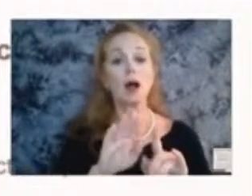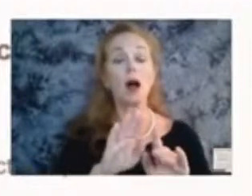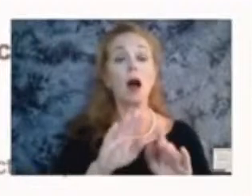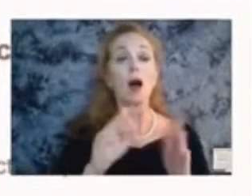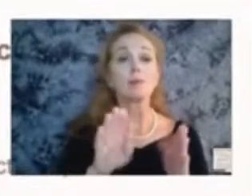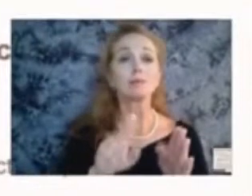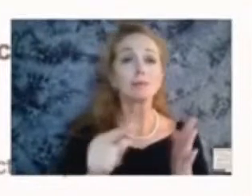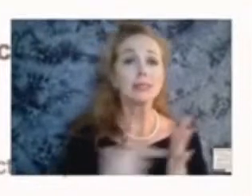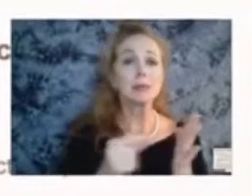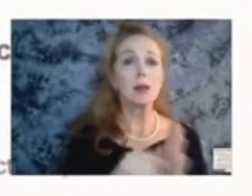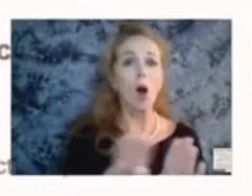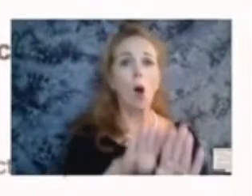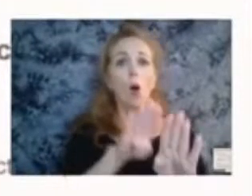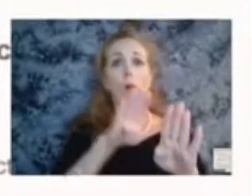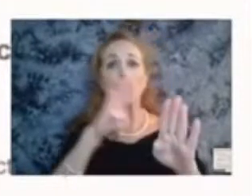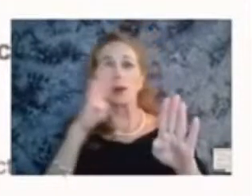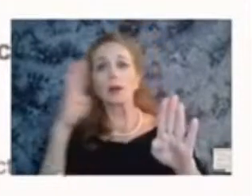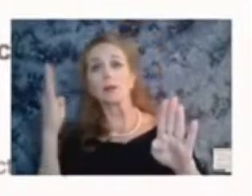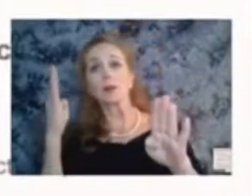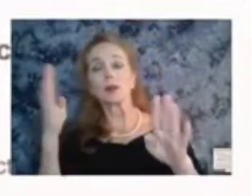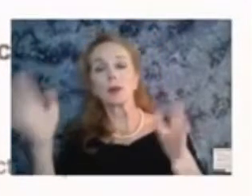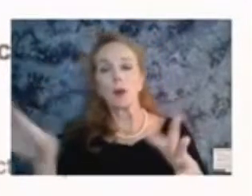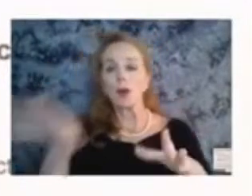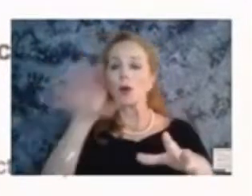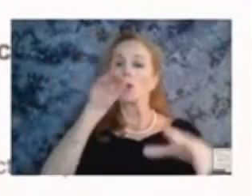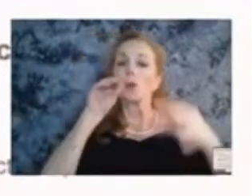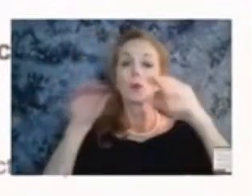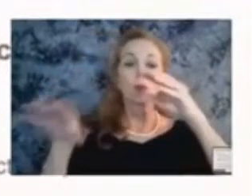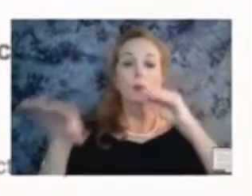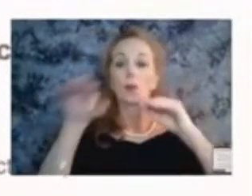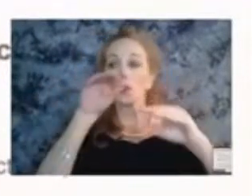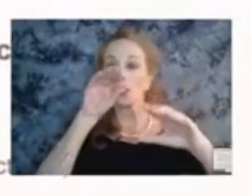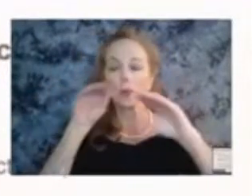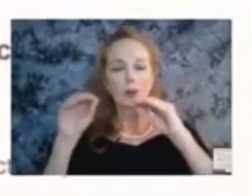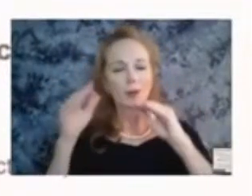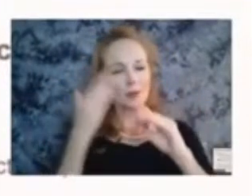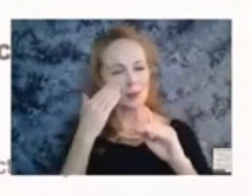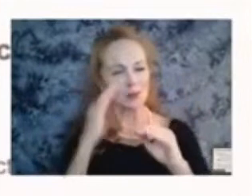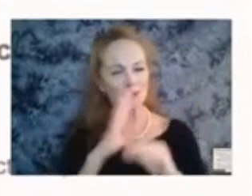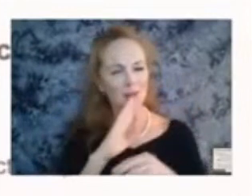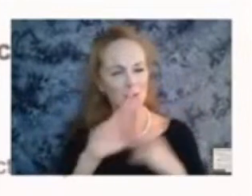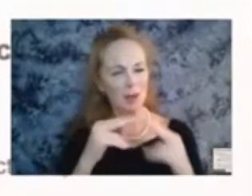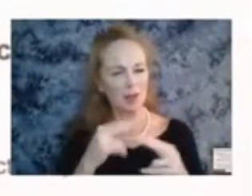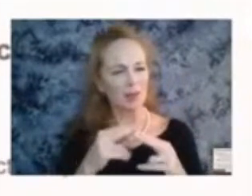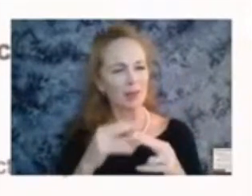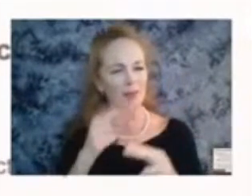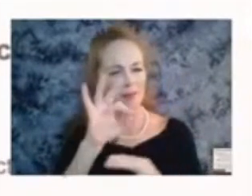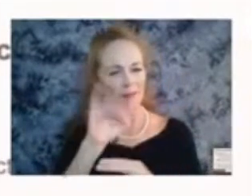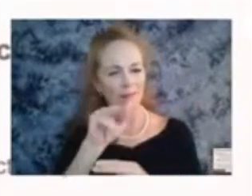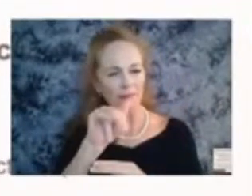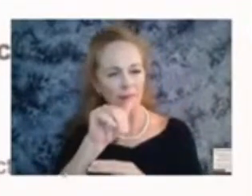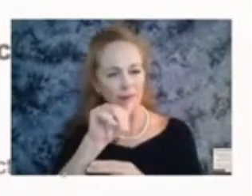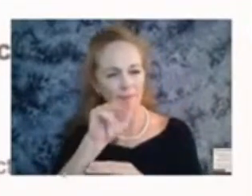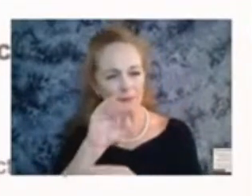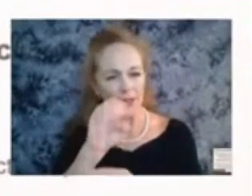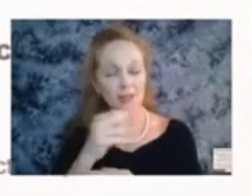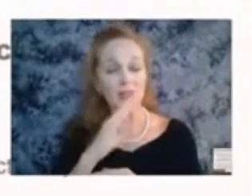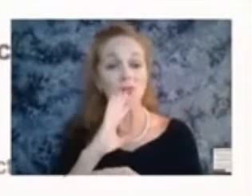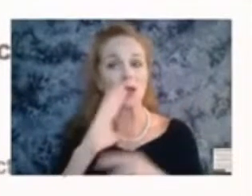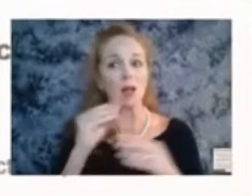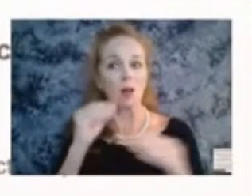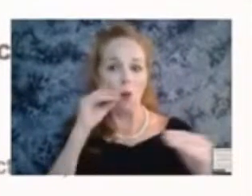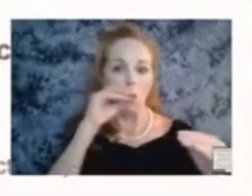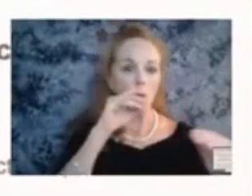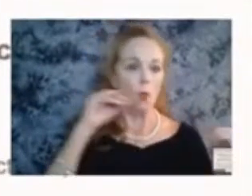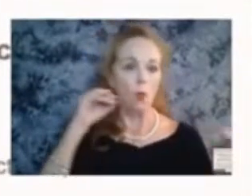that fresh air in your hallway. Remember the exhaust fans that we talked about? Because they are pushing air in those hallways constantly. Some of